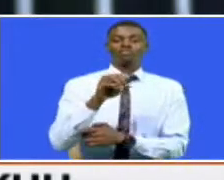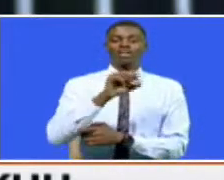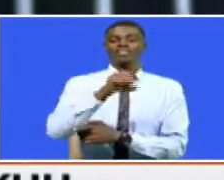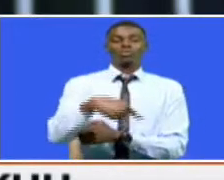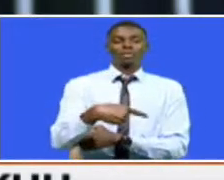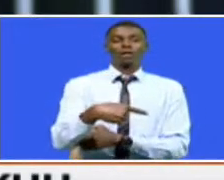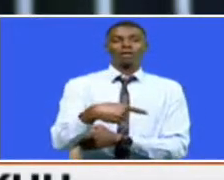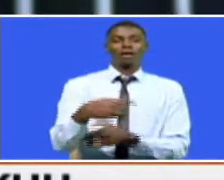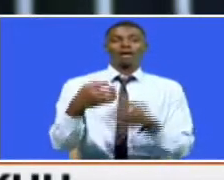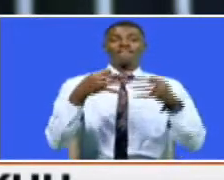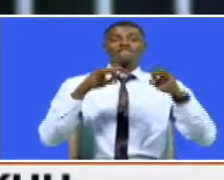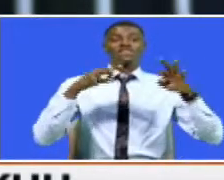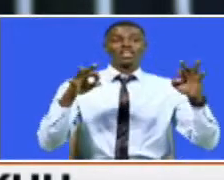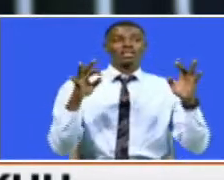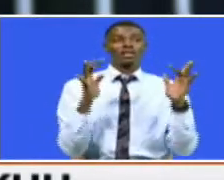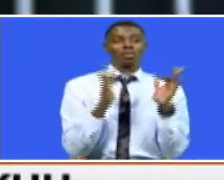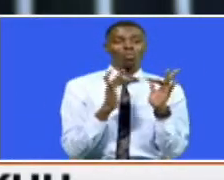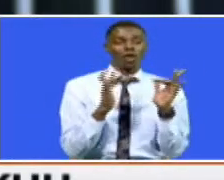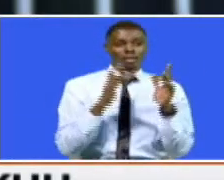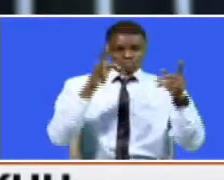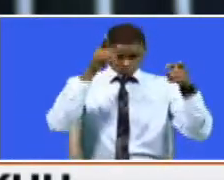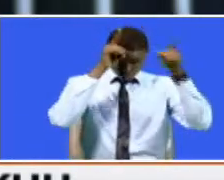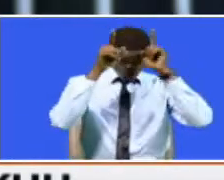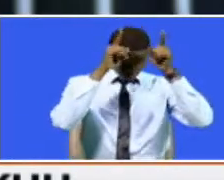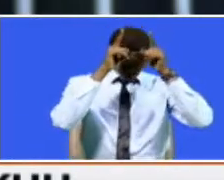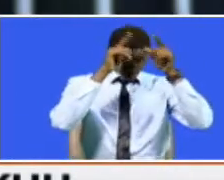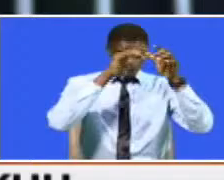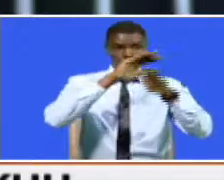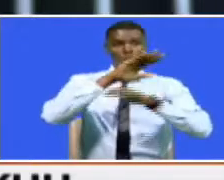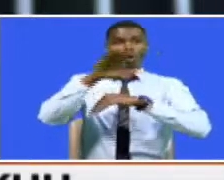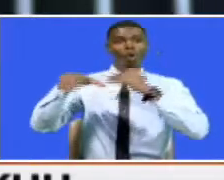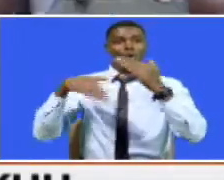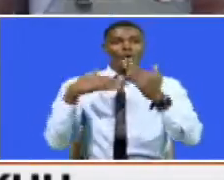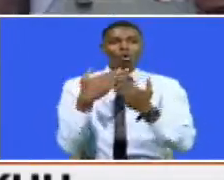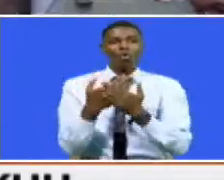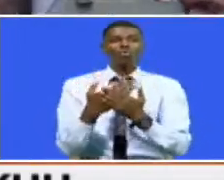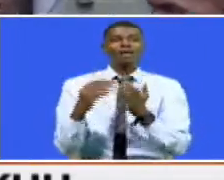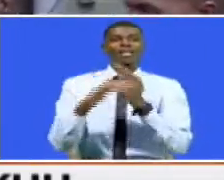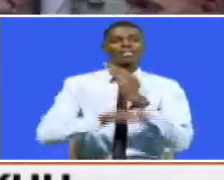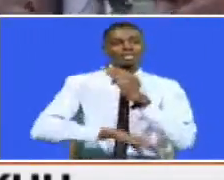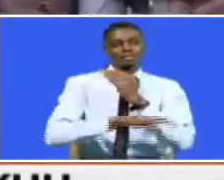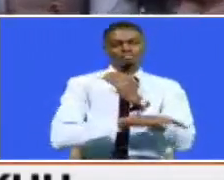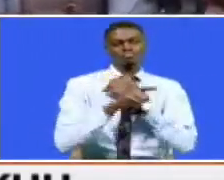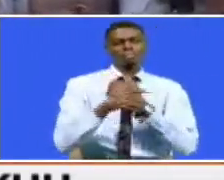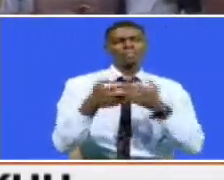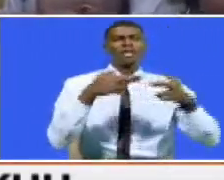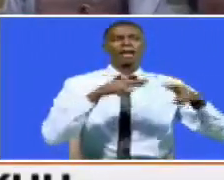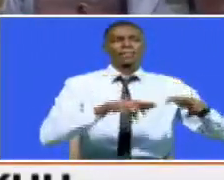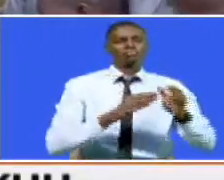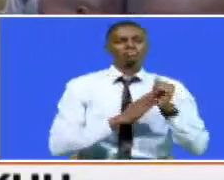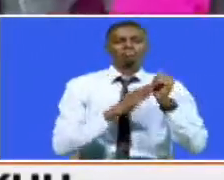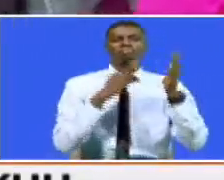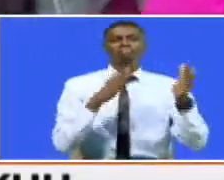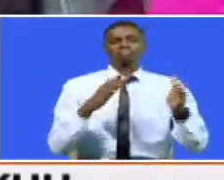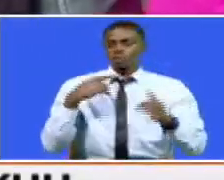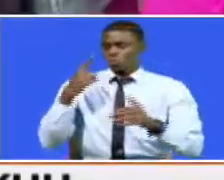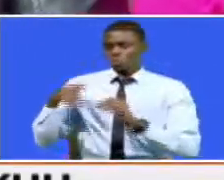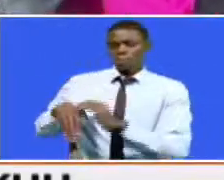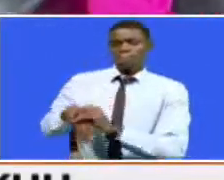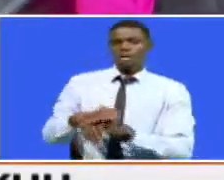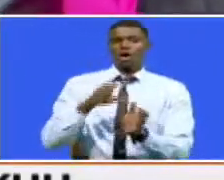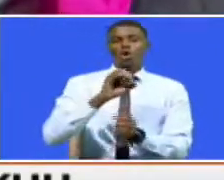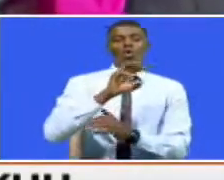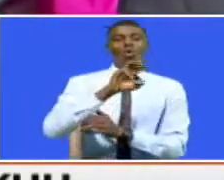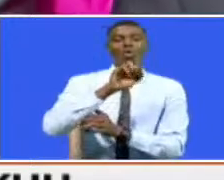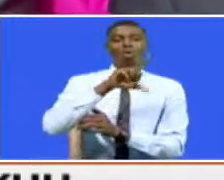25,000 free Wi-Fi hotspots all over the country. Haya kijiri, viongozi walioandamana na Owalo